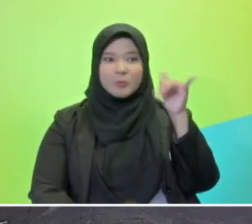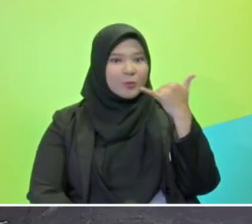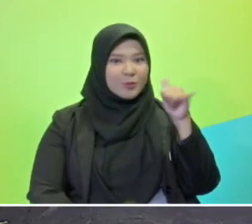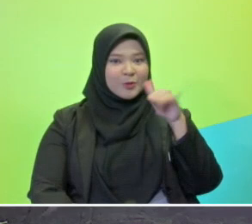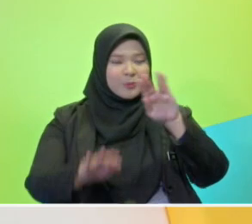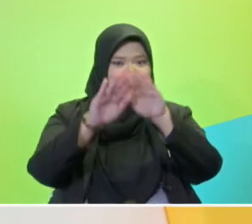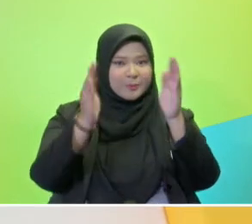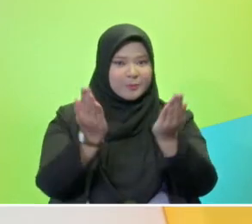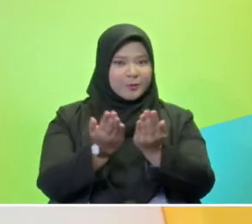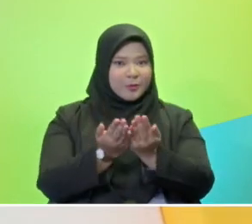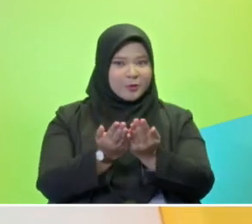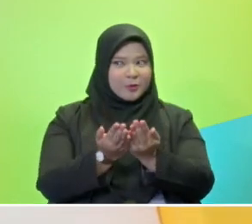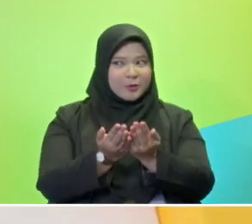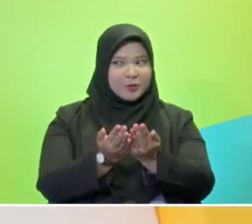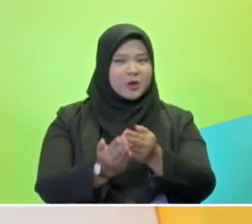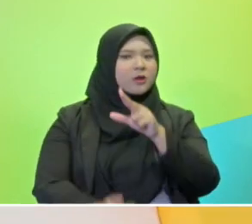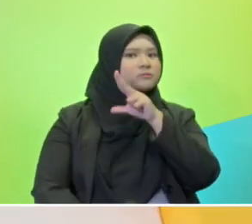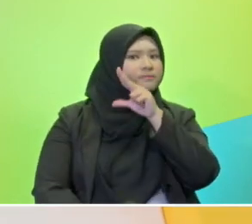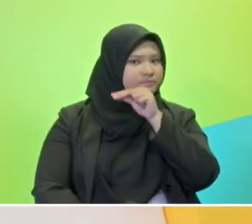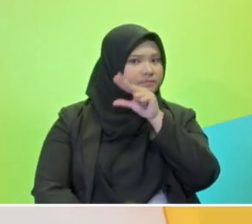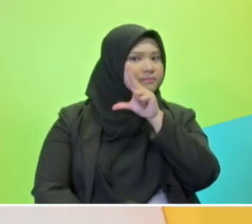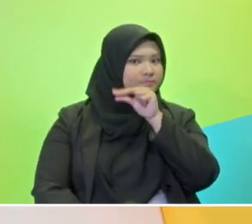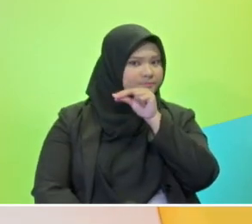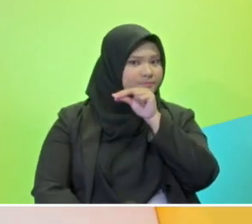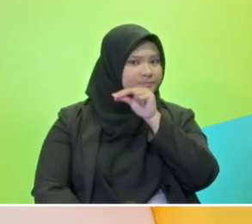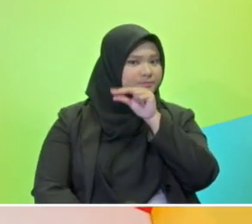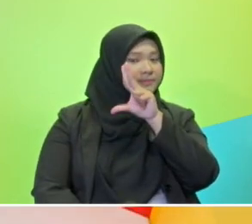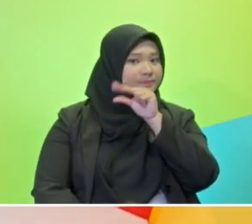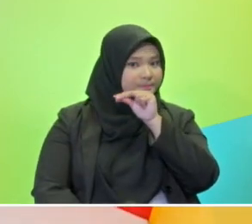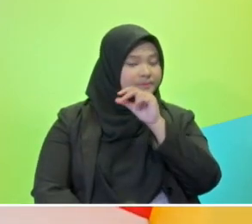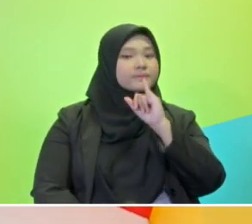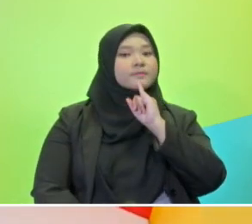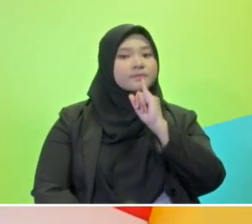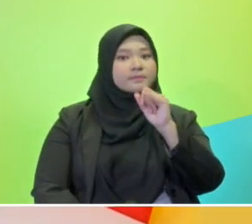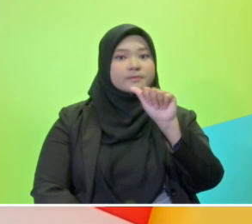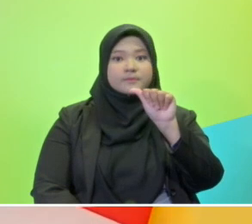is ducks. Where do we put ducks?